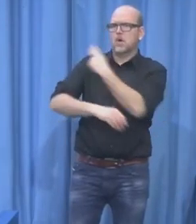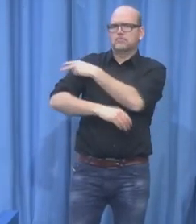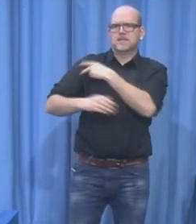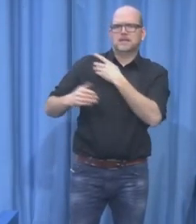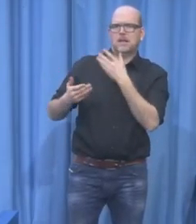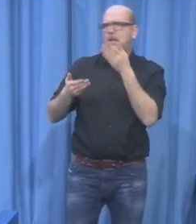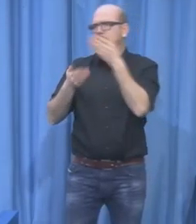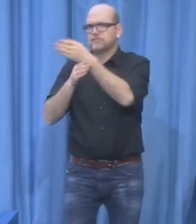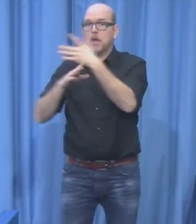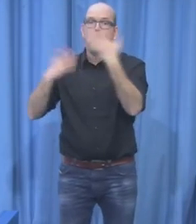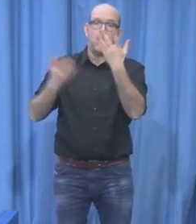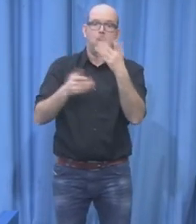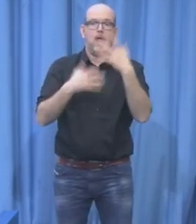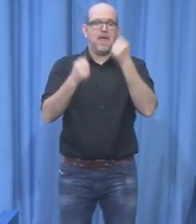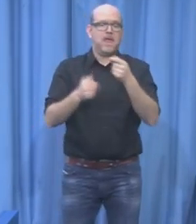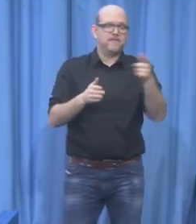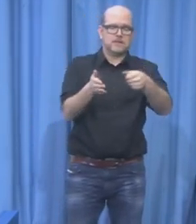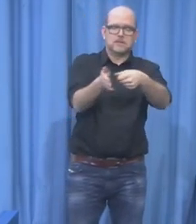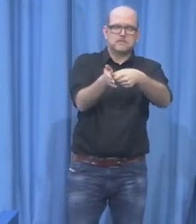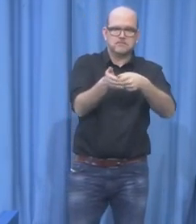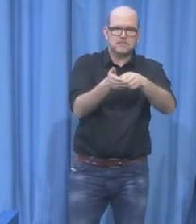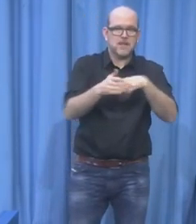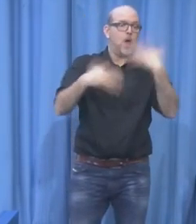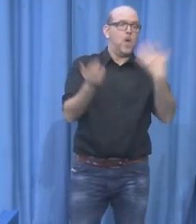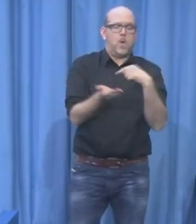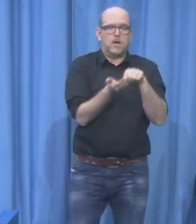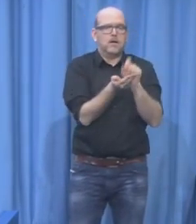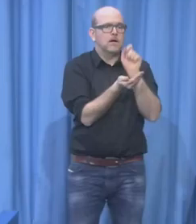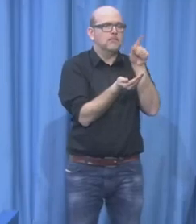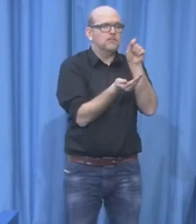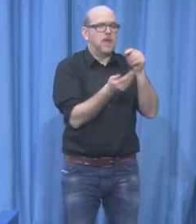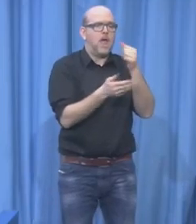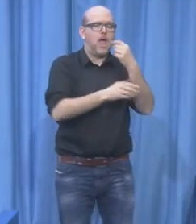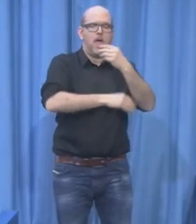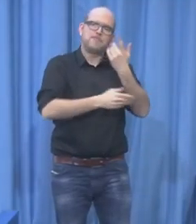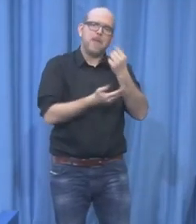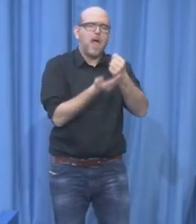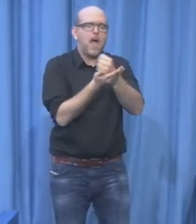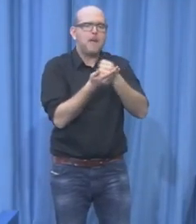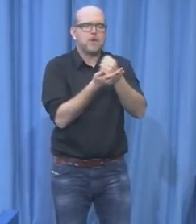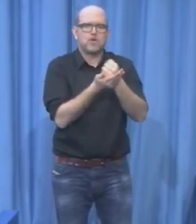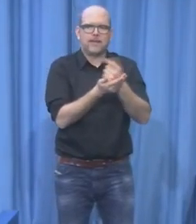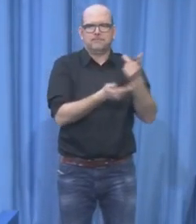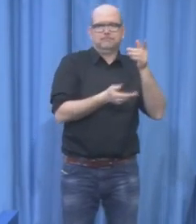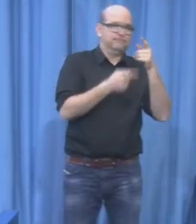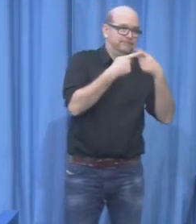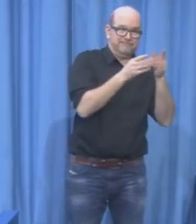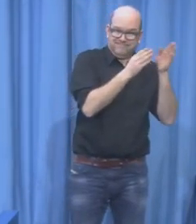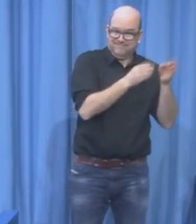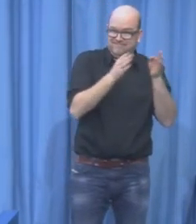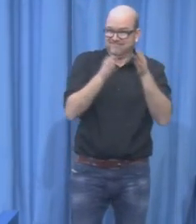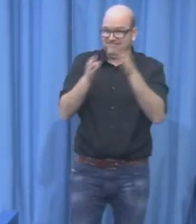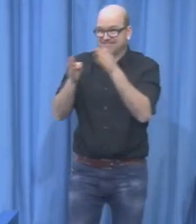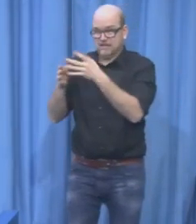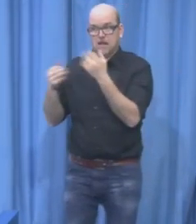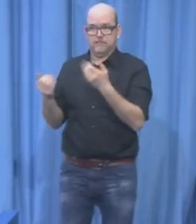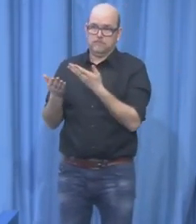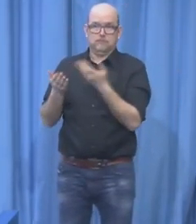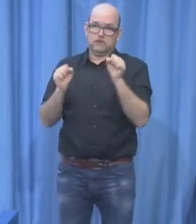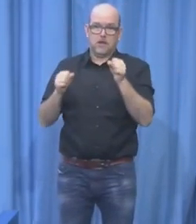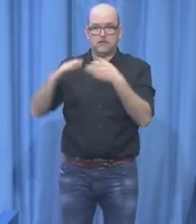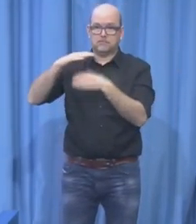of about 220,000. And the hospital's catchment area completely mirrors our catchment area for the people that we work